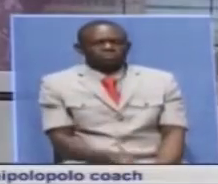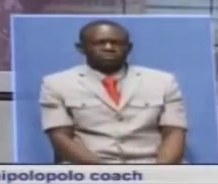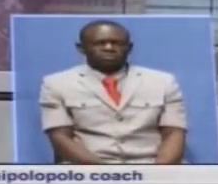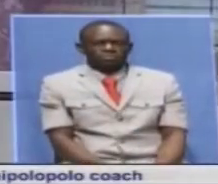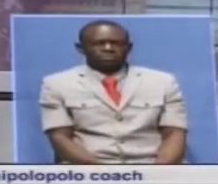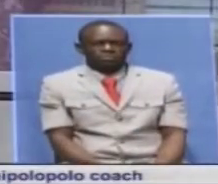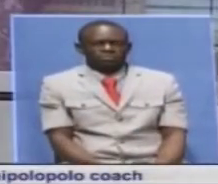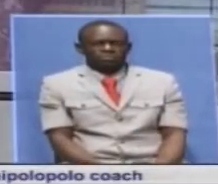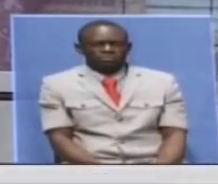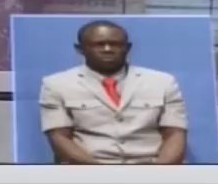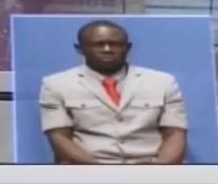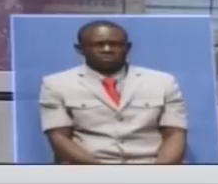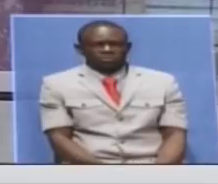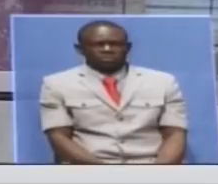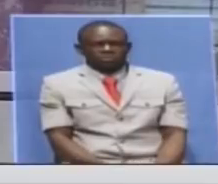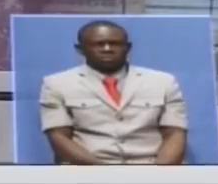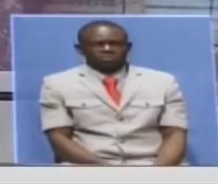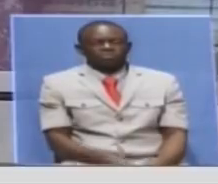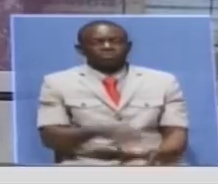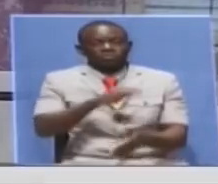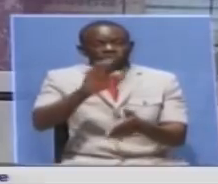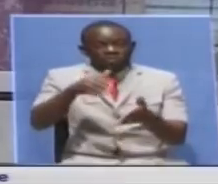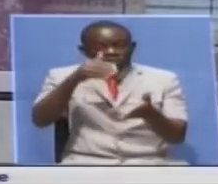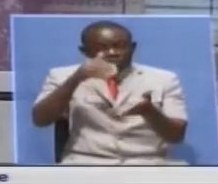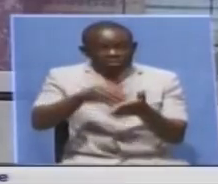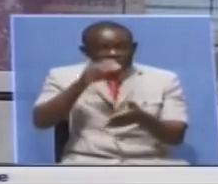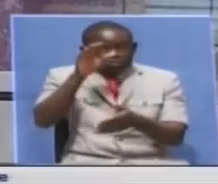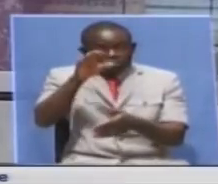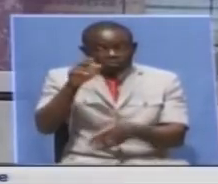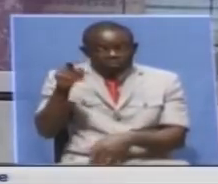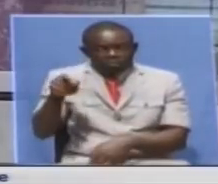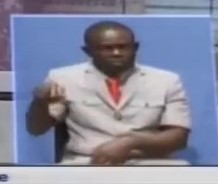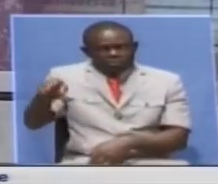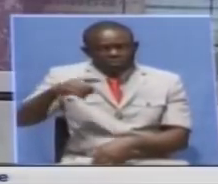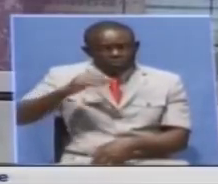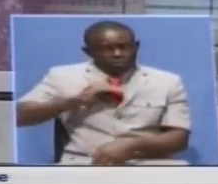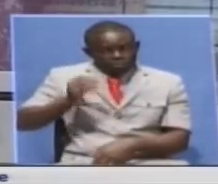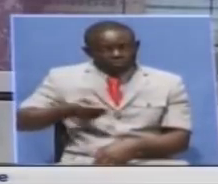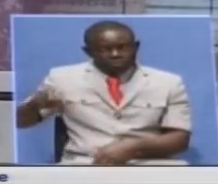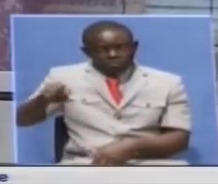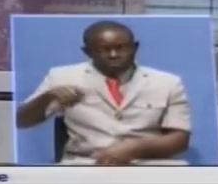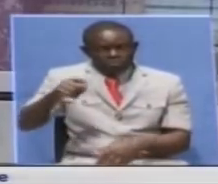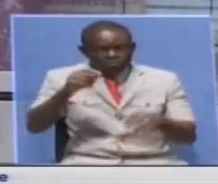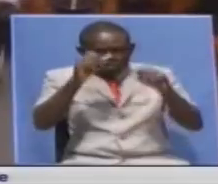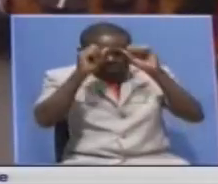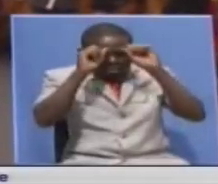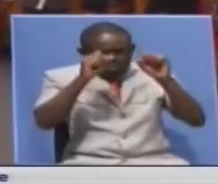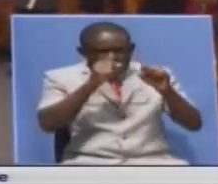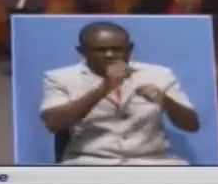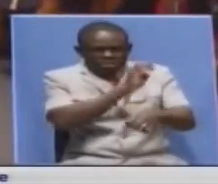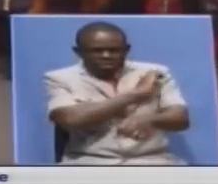The Presidential Empowerment Initiative Fund has called on women in Central Province to venture into agriculture. Fund